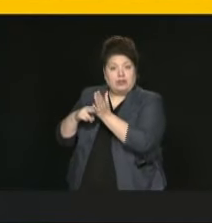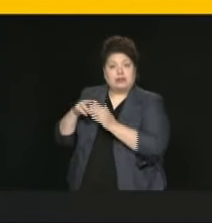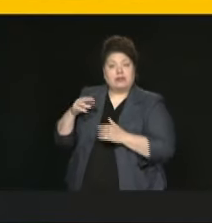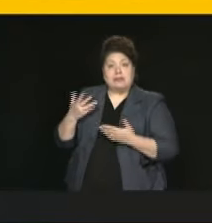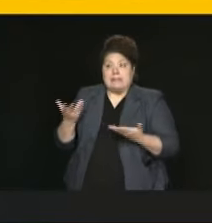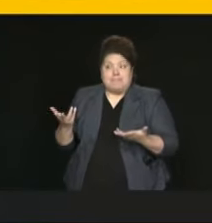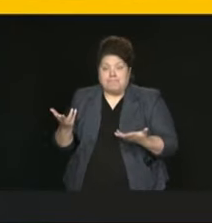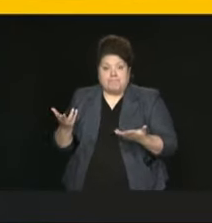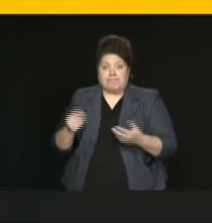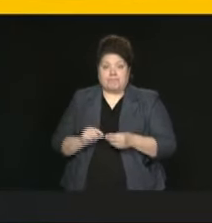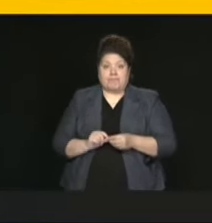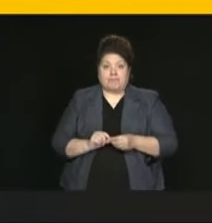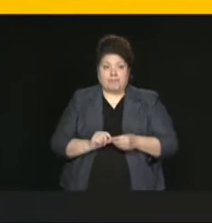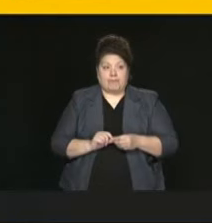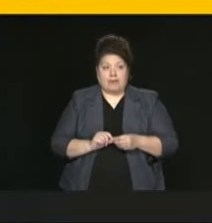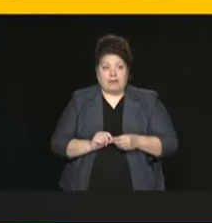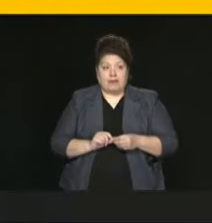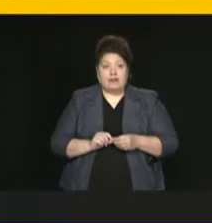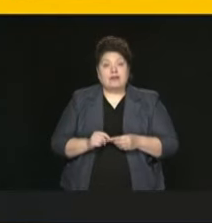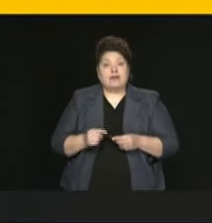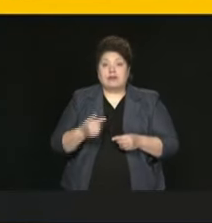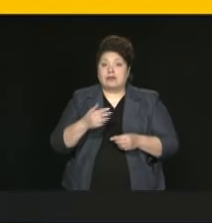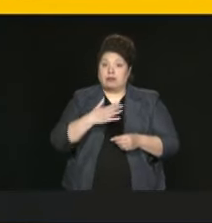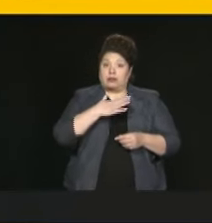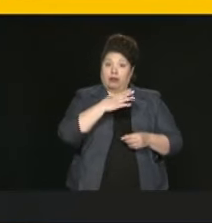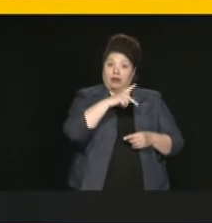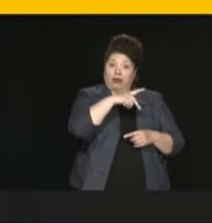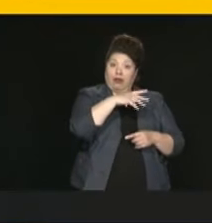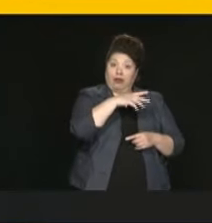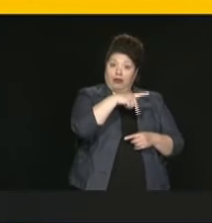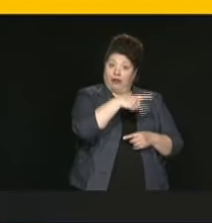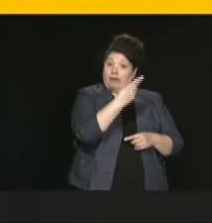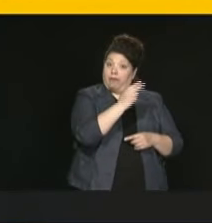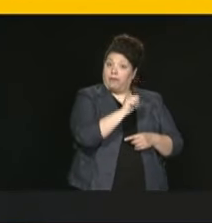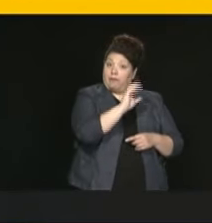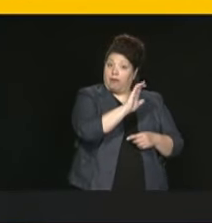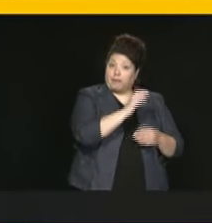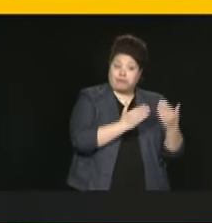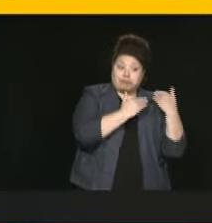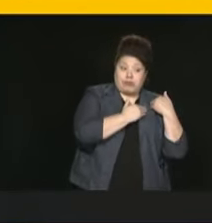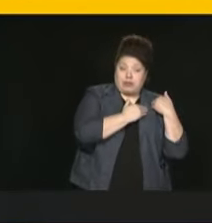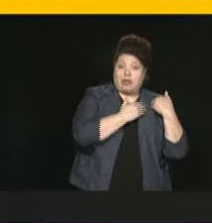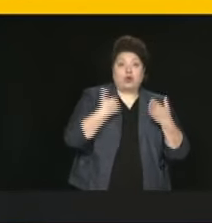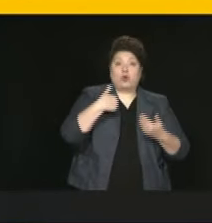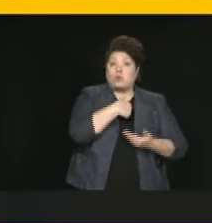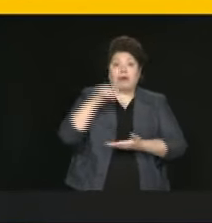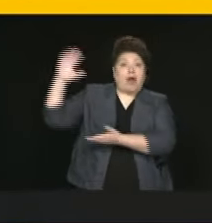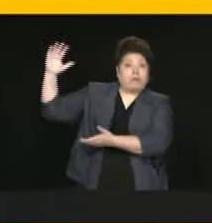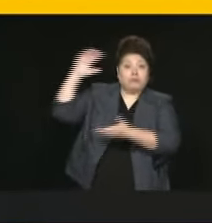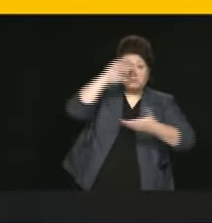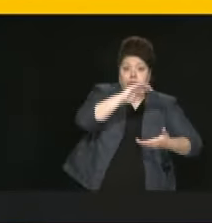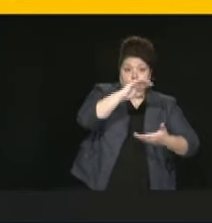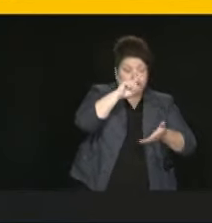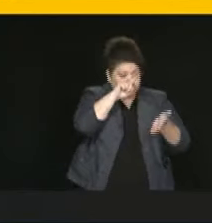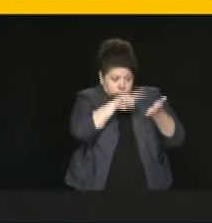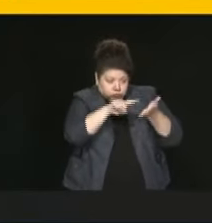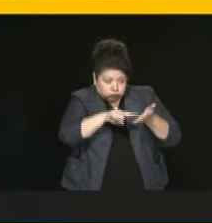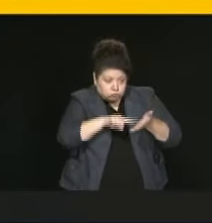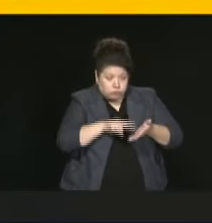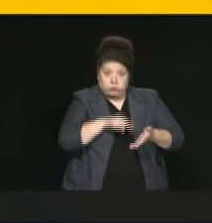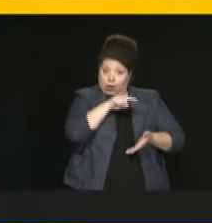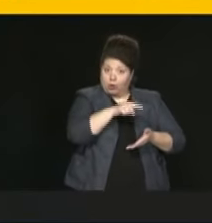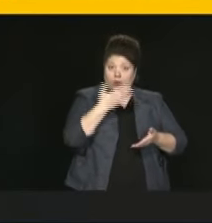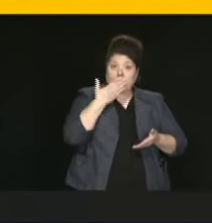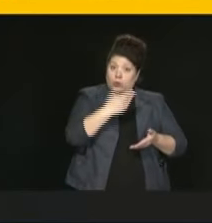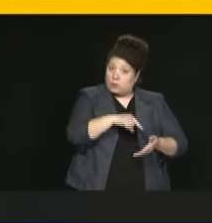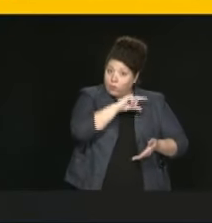our job is to make sure that whatever goes out, it meets a certain standard. And of course, when this much product does not